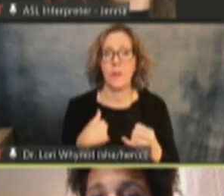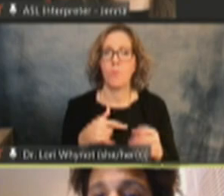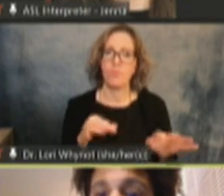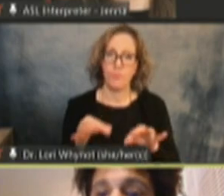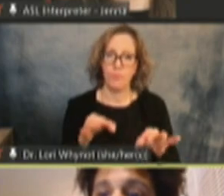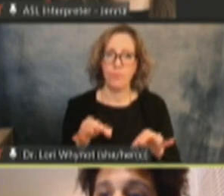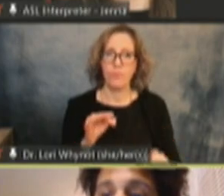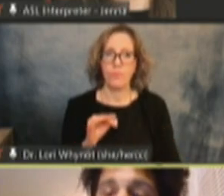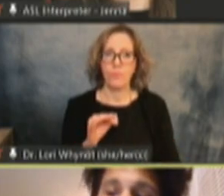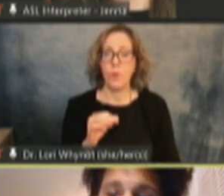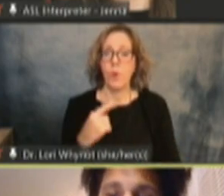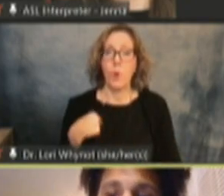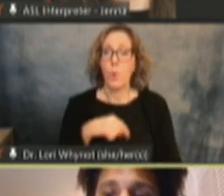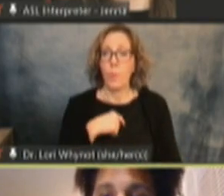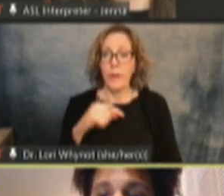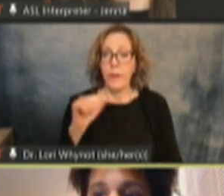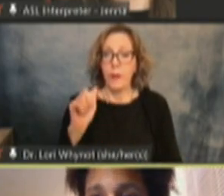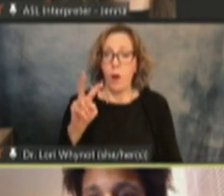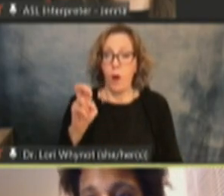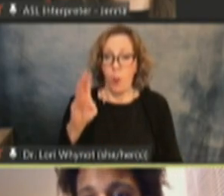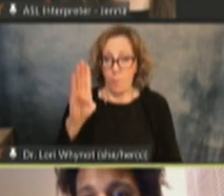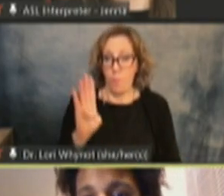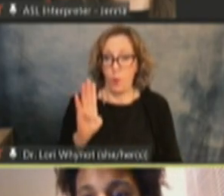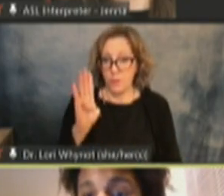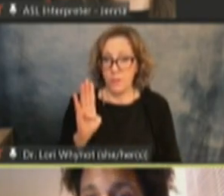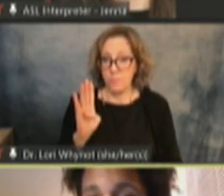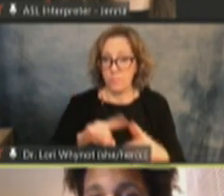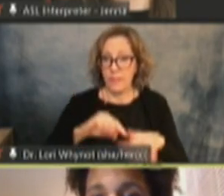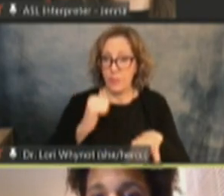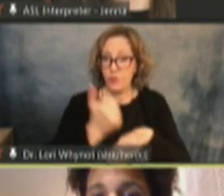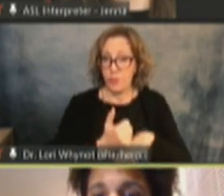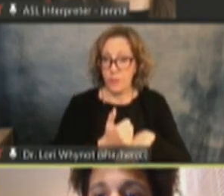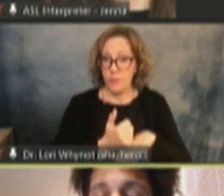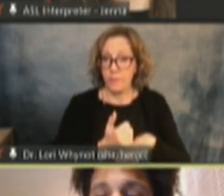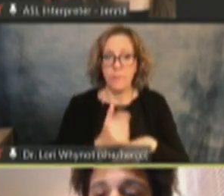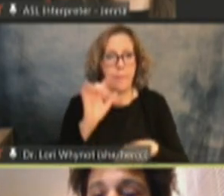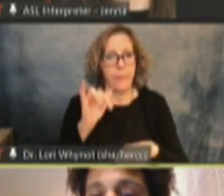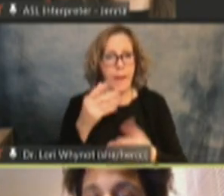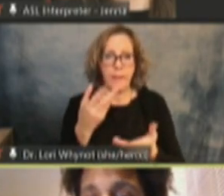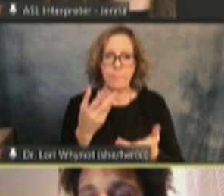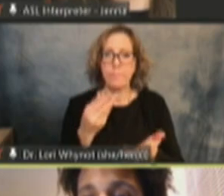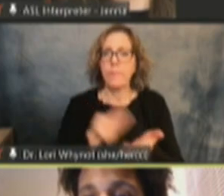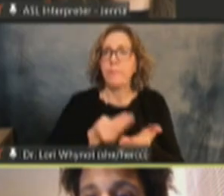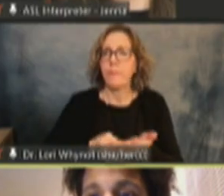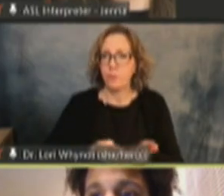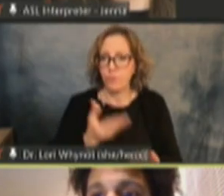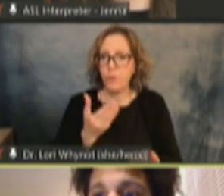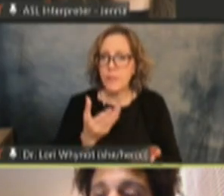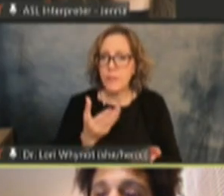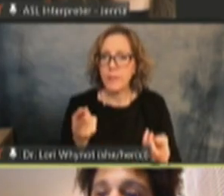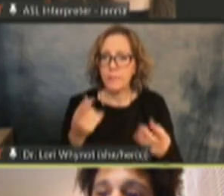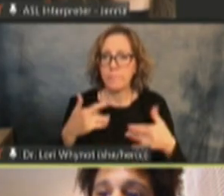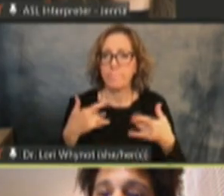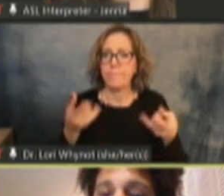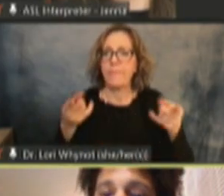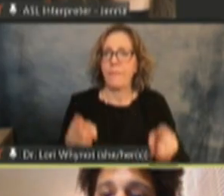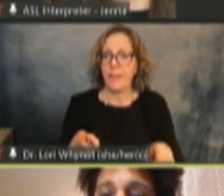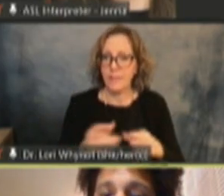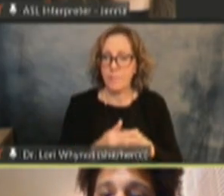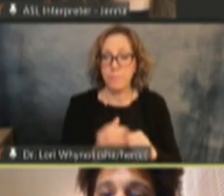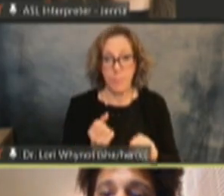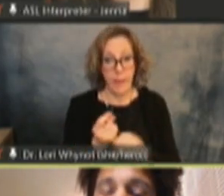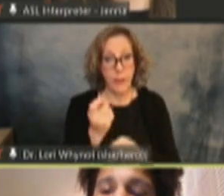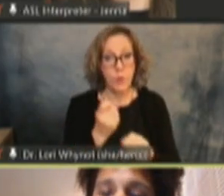And through this fundraising event, we're able to hold an annual reception where